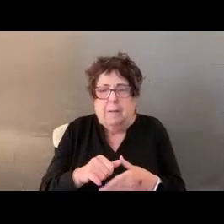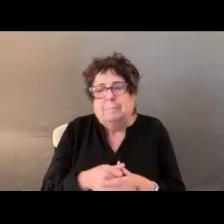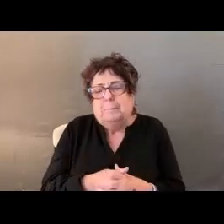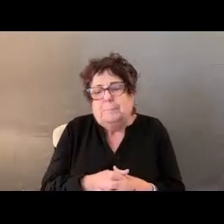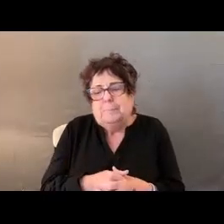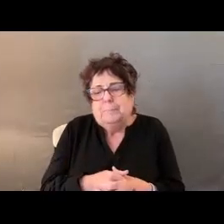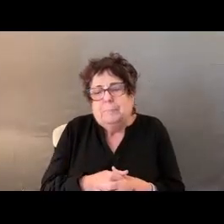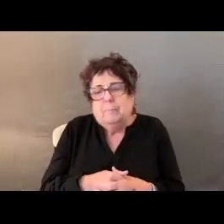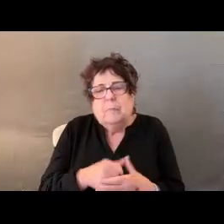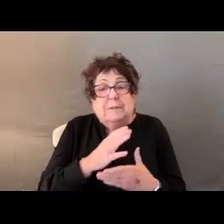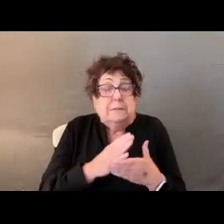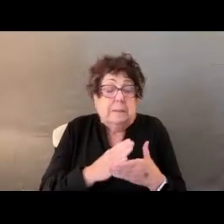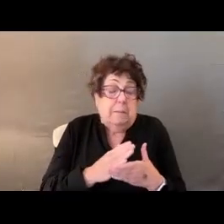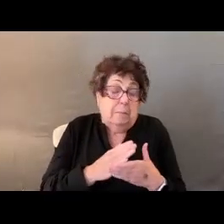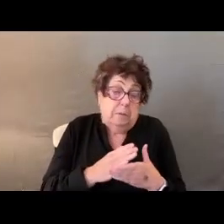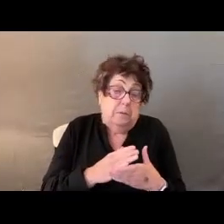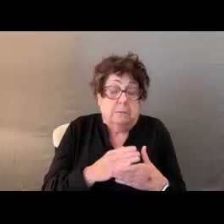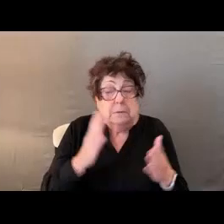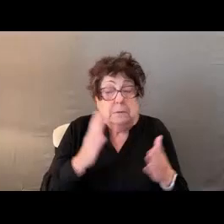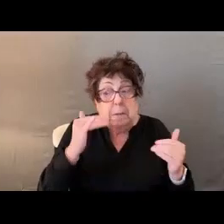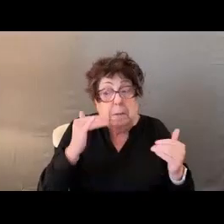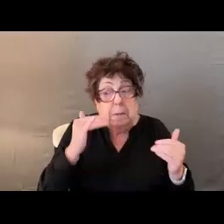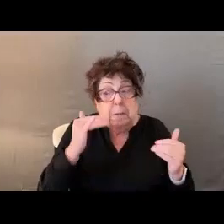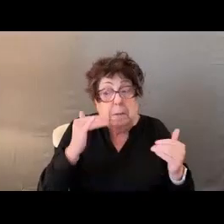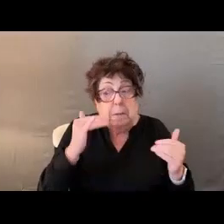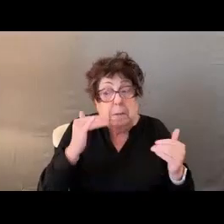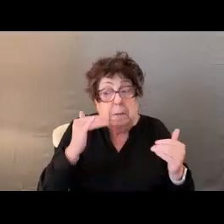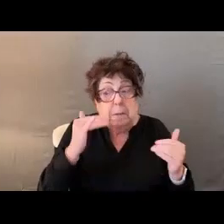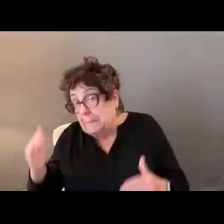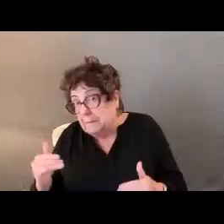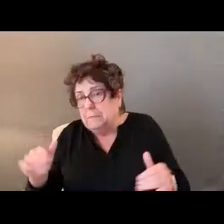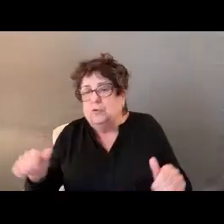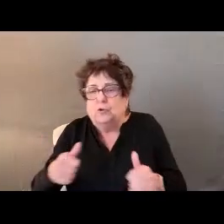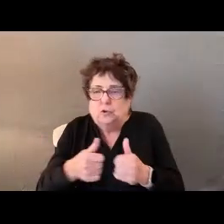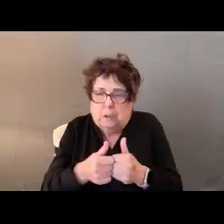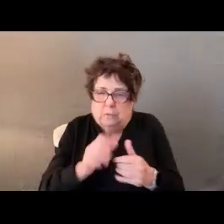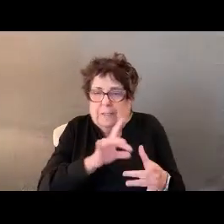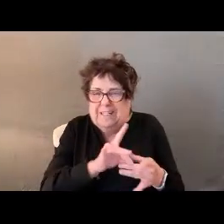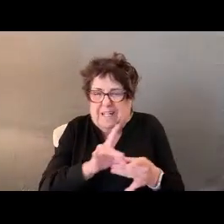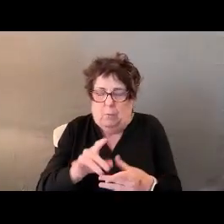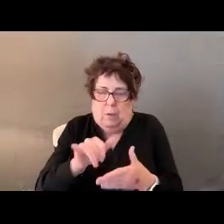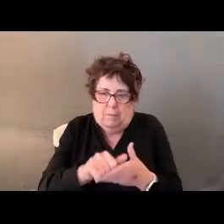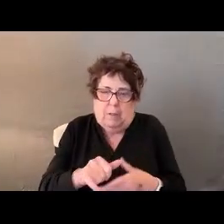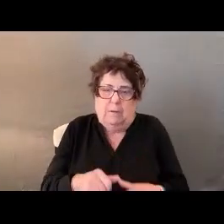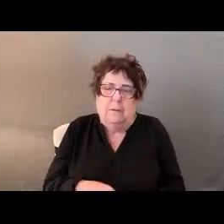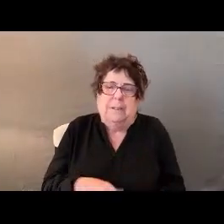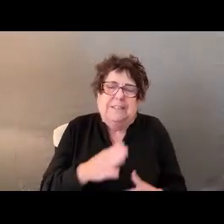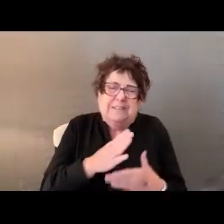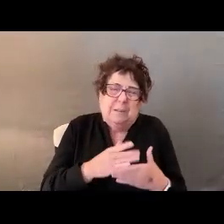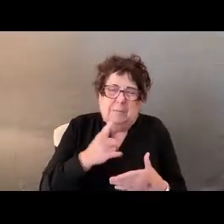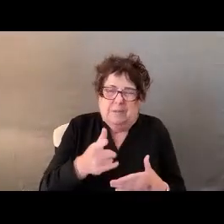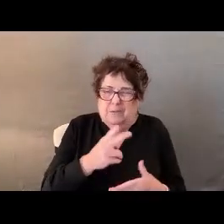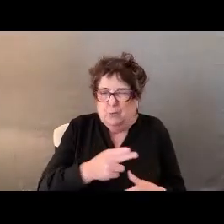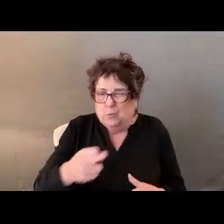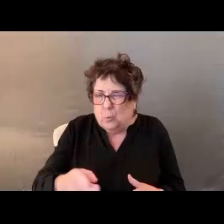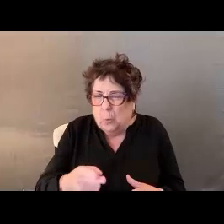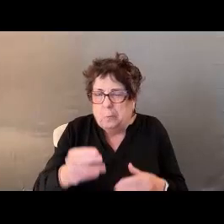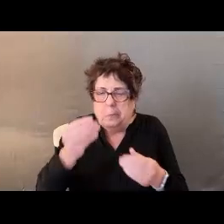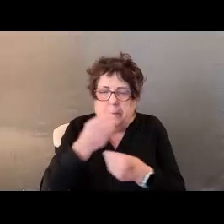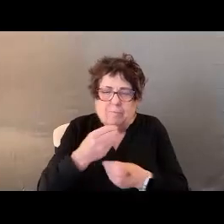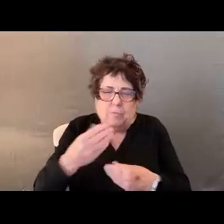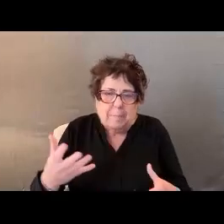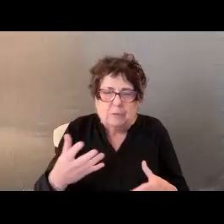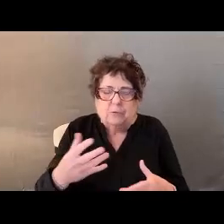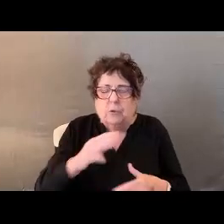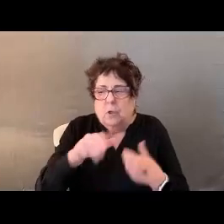/ unexpected challenges have to do with that, right? Like trying to take some of this historical information and all of